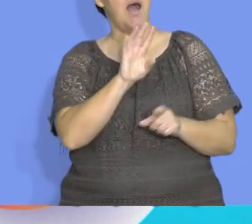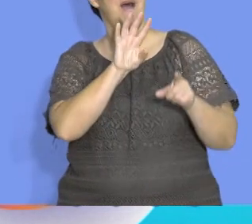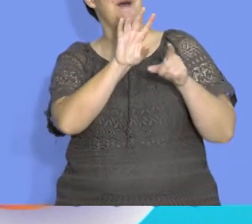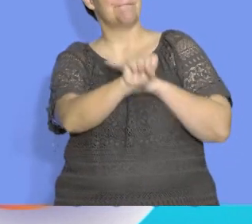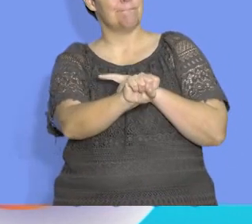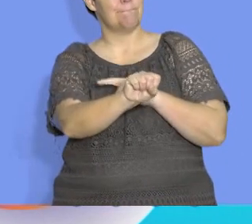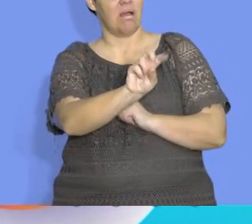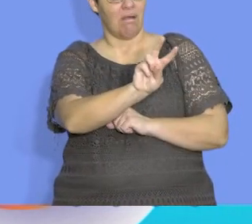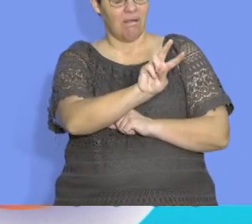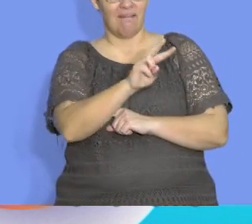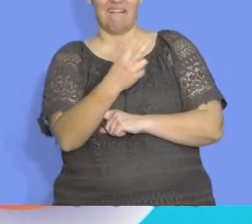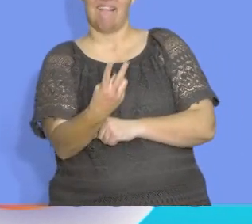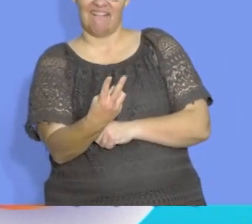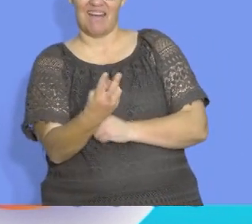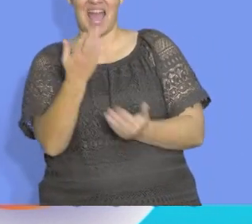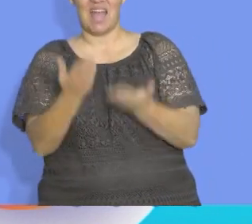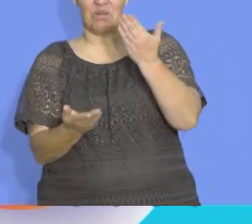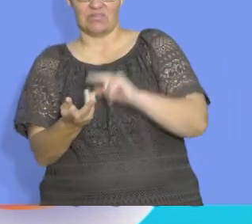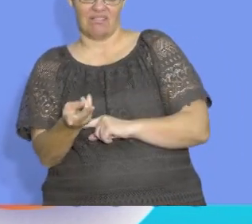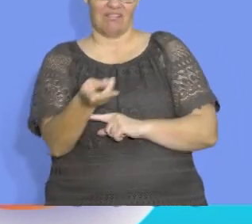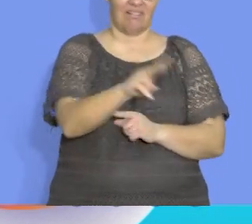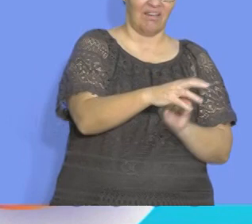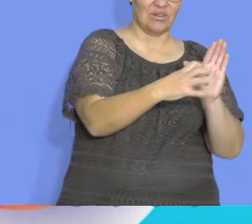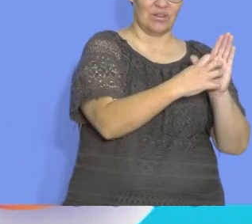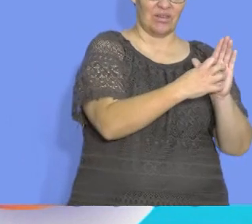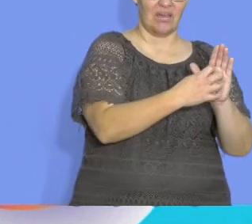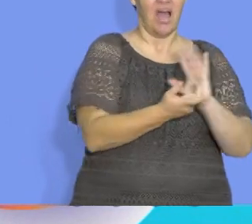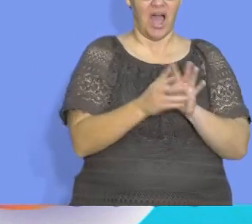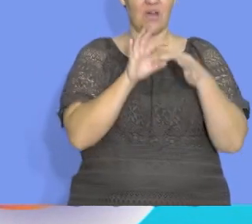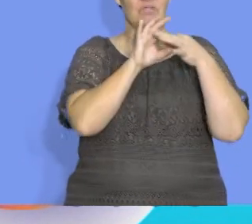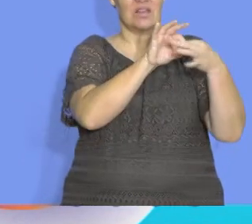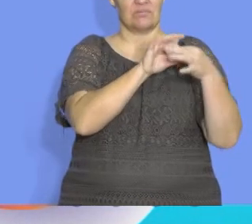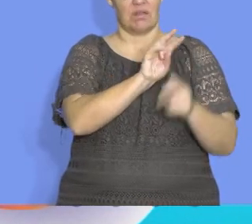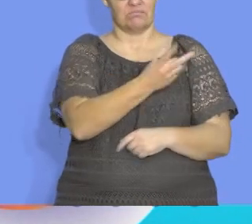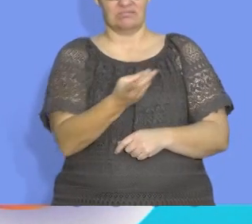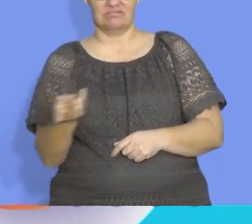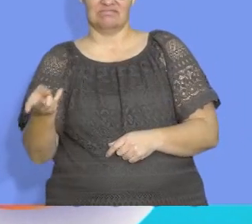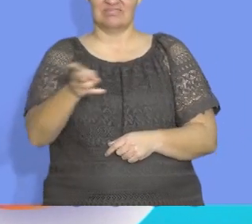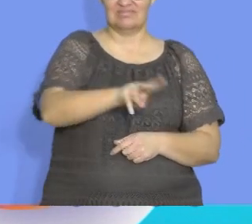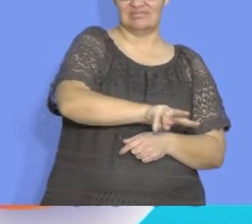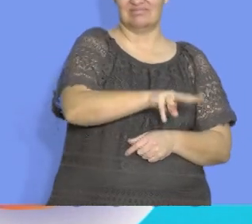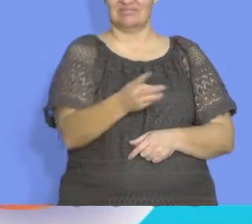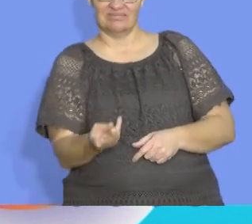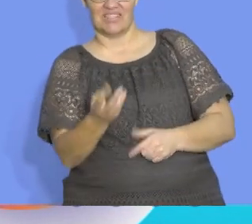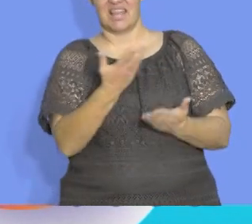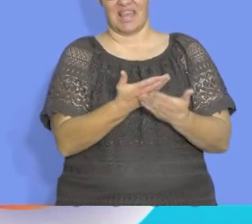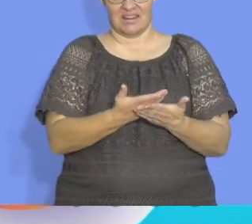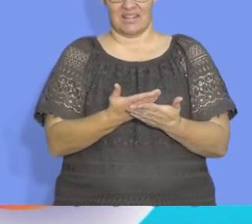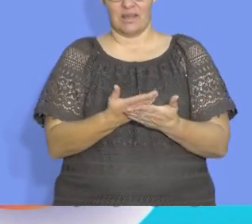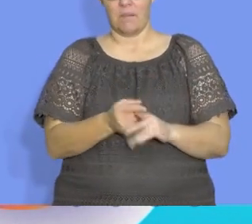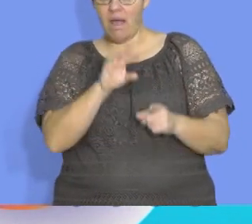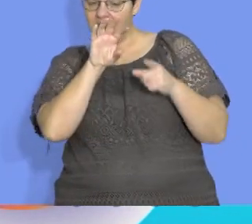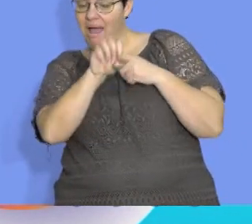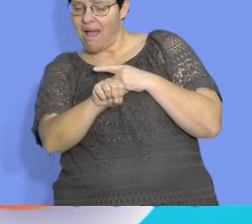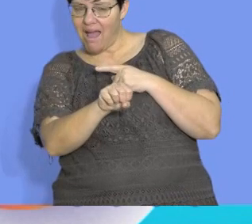how we can switch from an equation to a graph to a relationship and backwards and forwards, and recognizing the